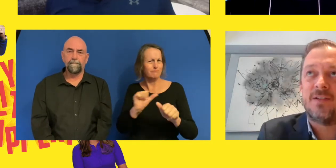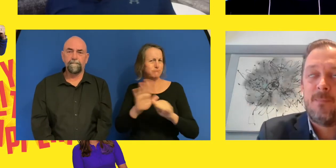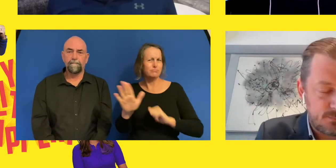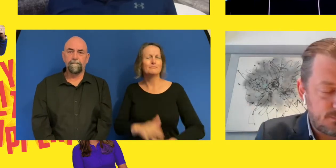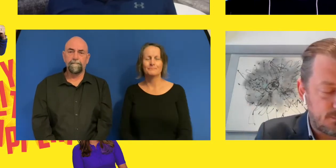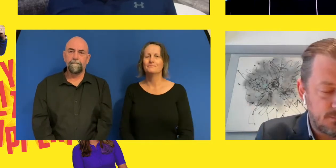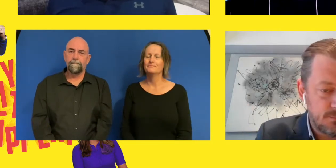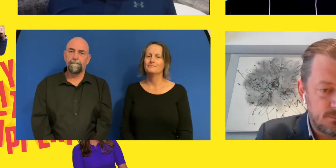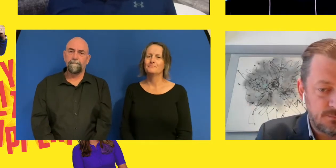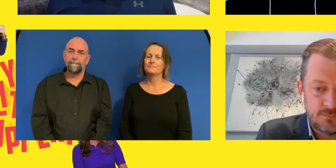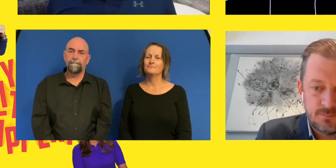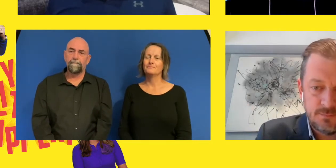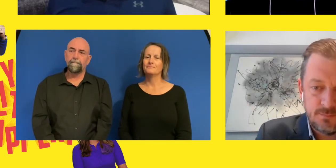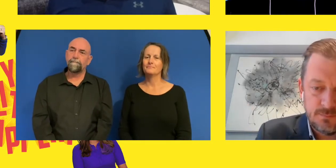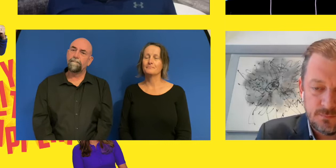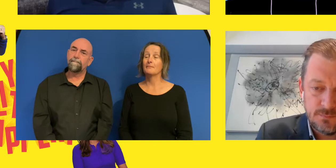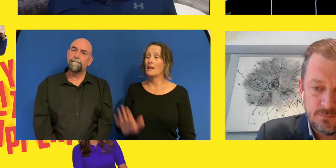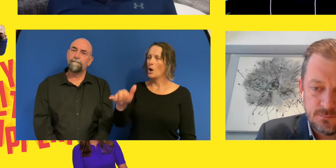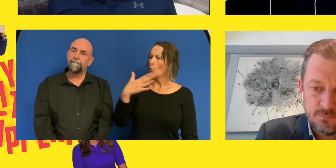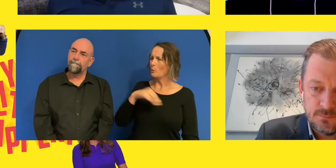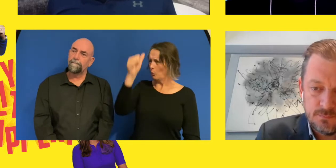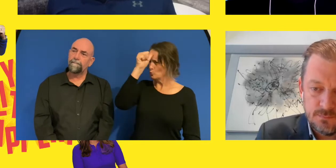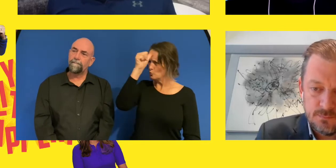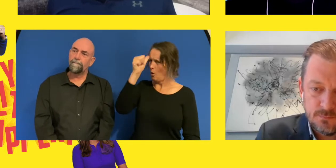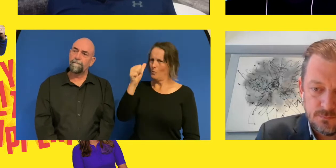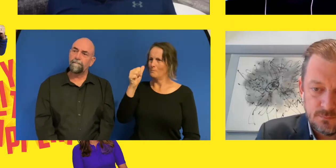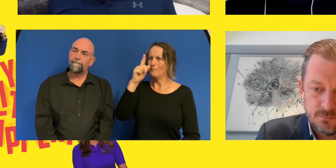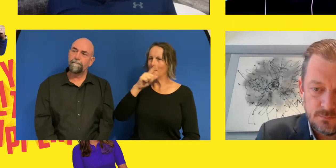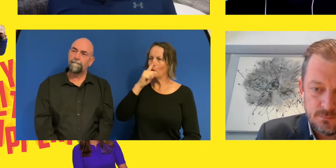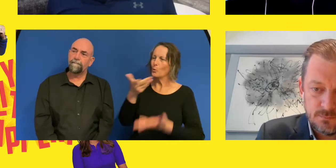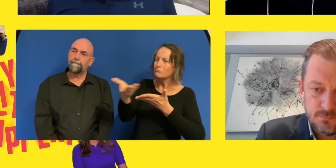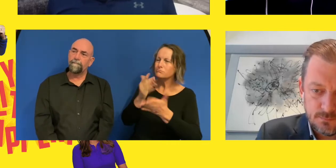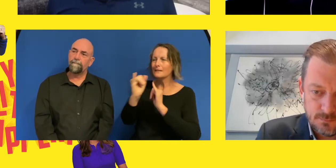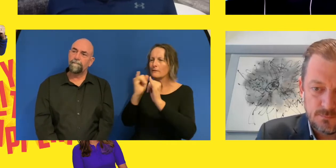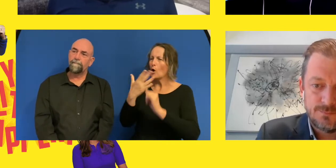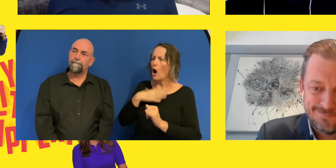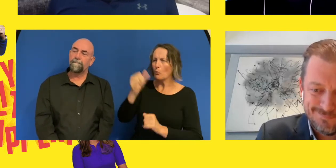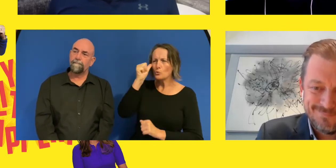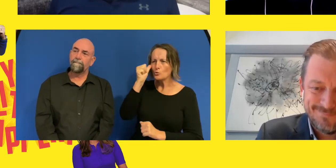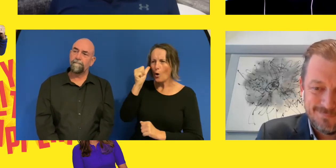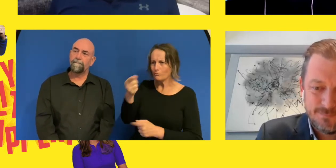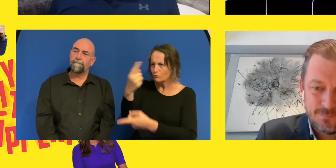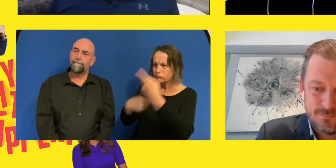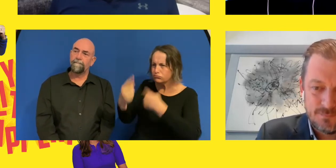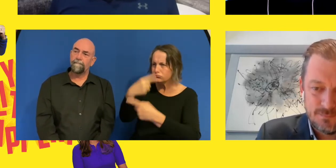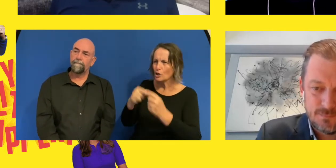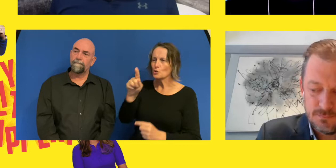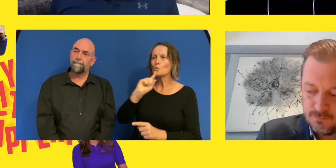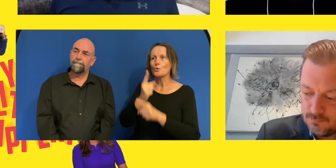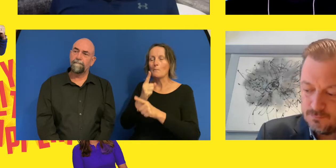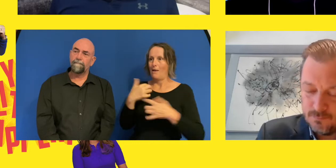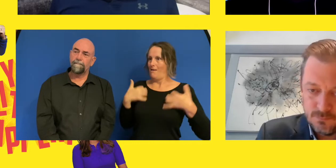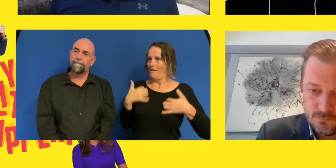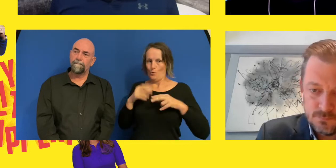styles. Andrew, we like to get to know our guests and, have a good yarn to them here on You Little Ripper. And I would love to know